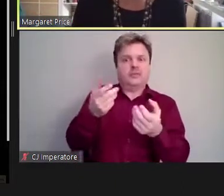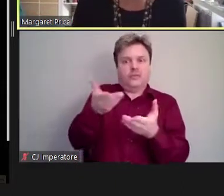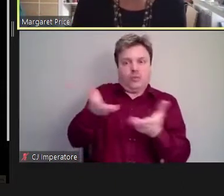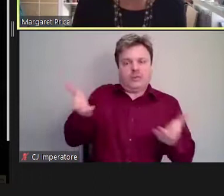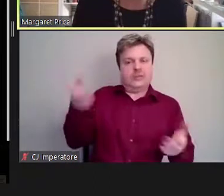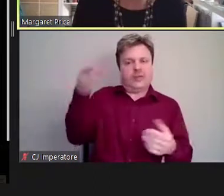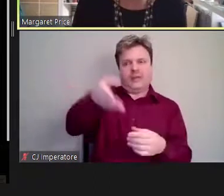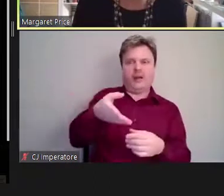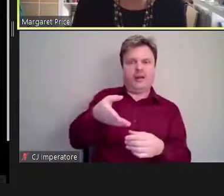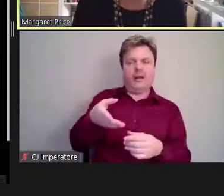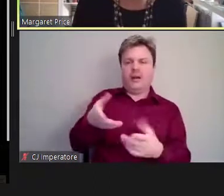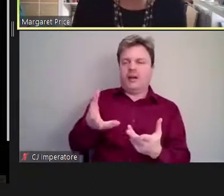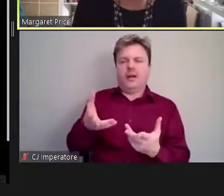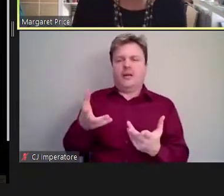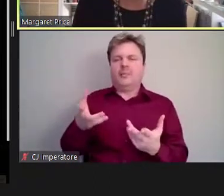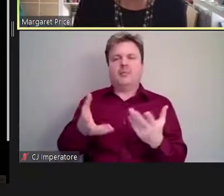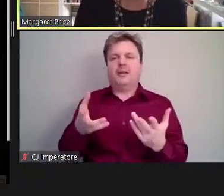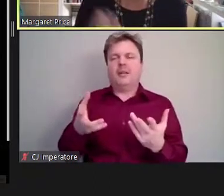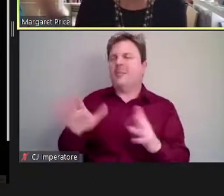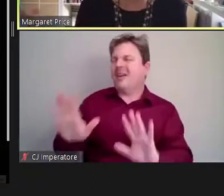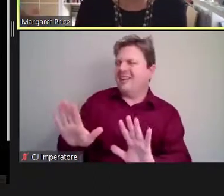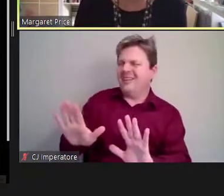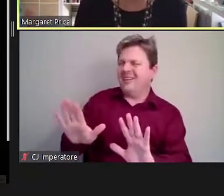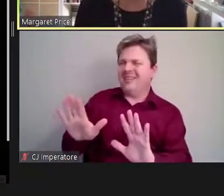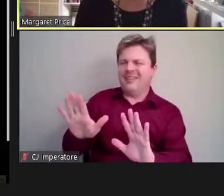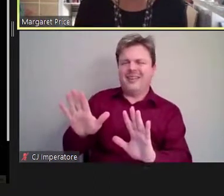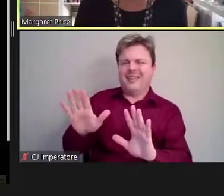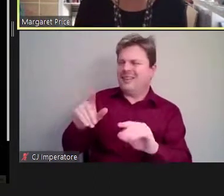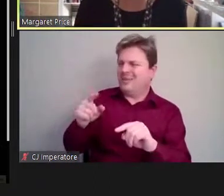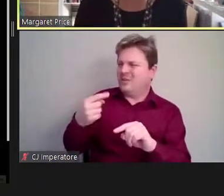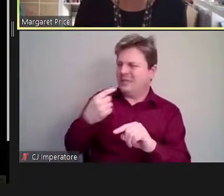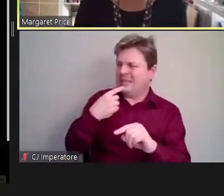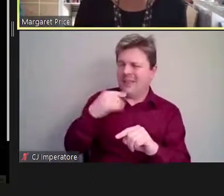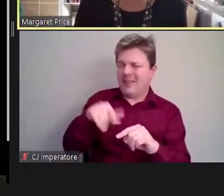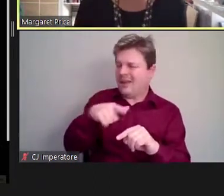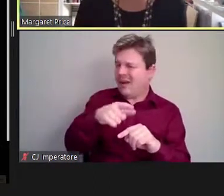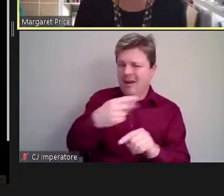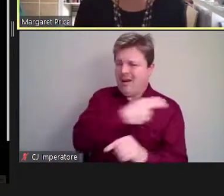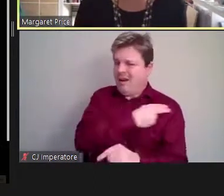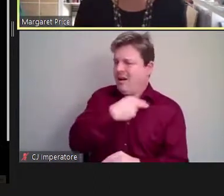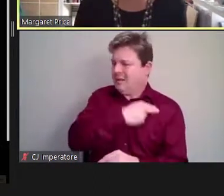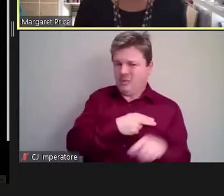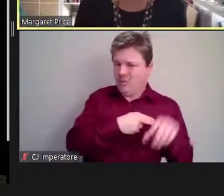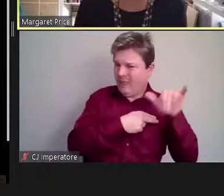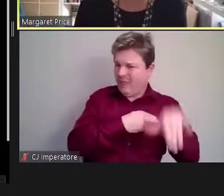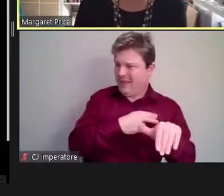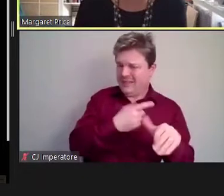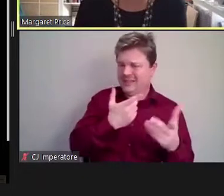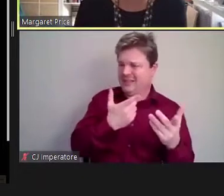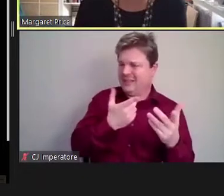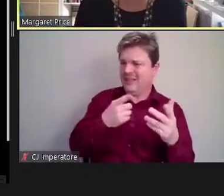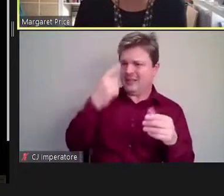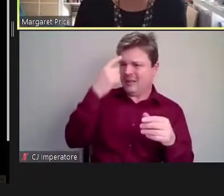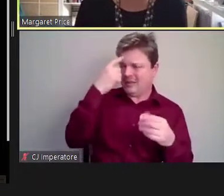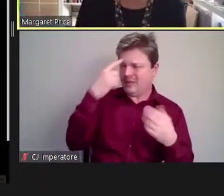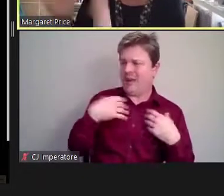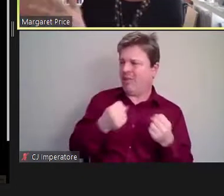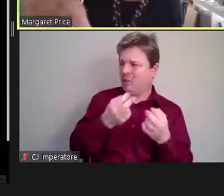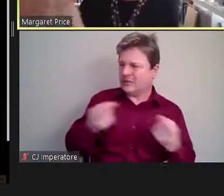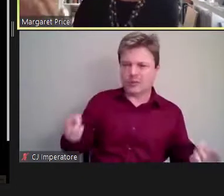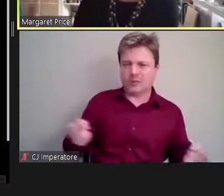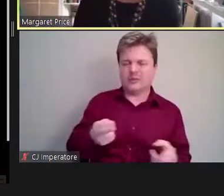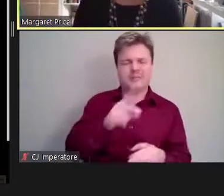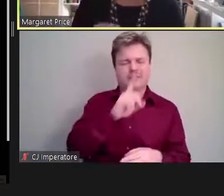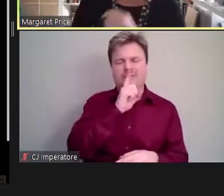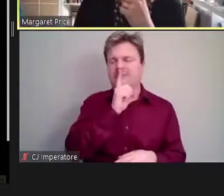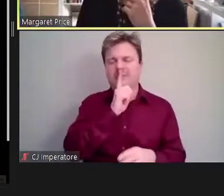dude, you can't say that the carceral part of our hospital is one of our mental health resources. Like, come on. No,